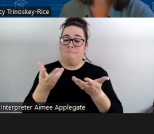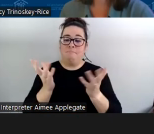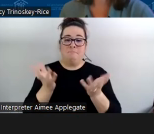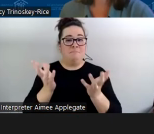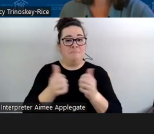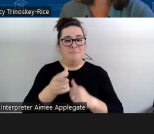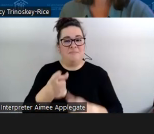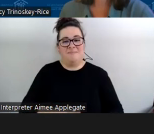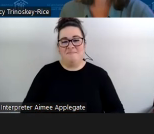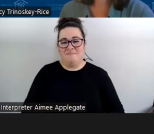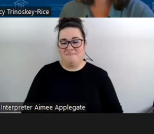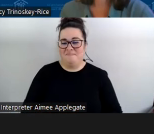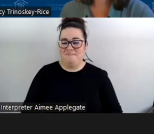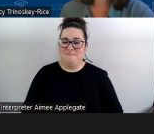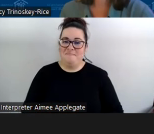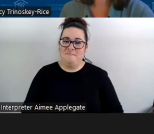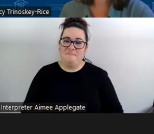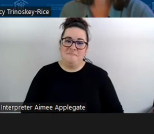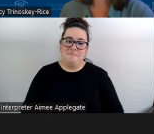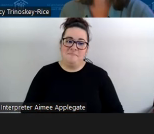Thanks.